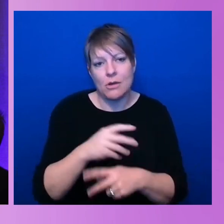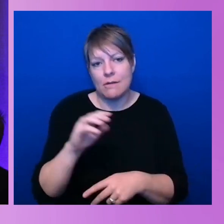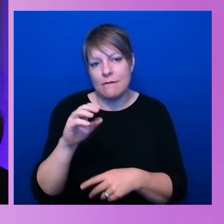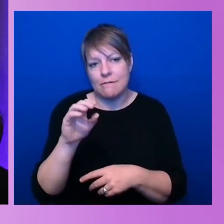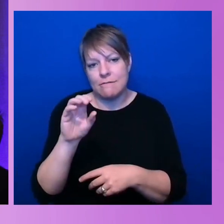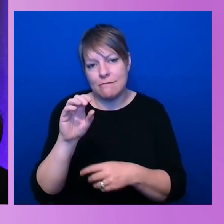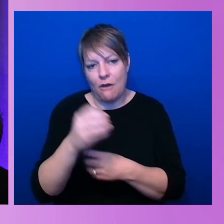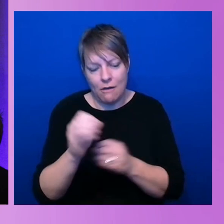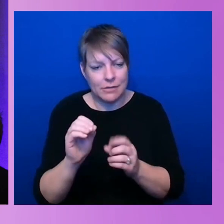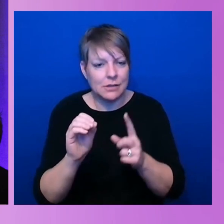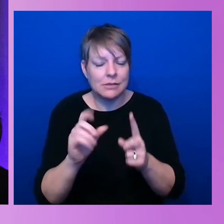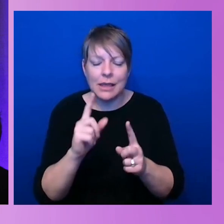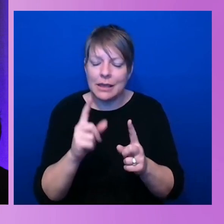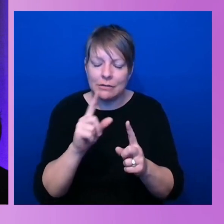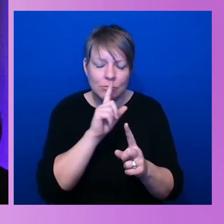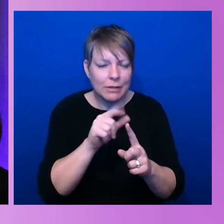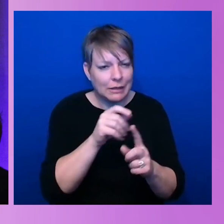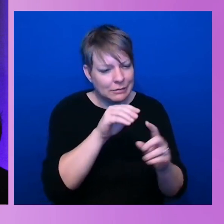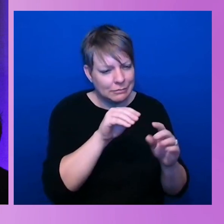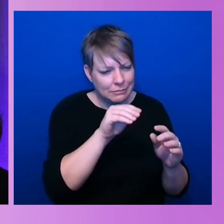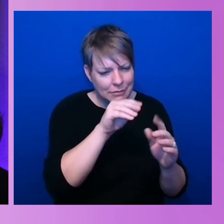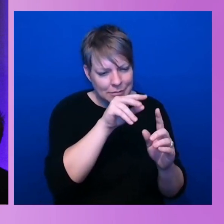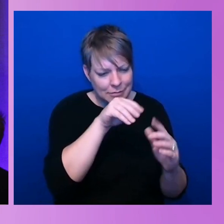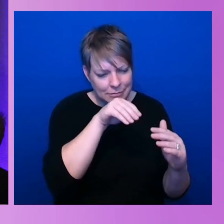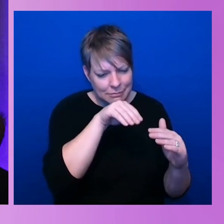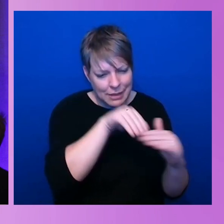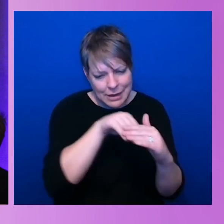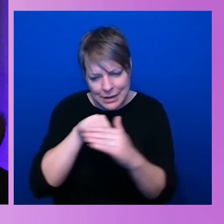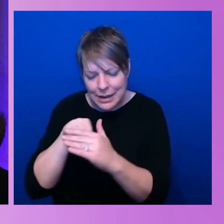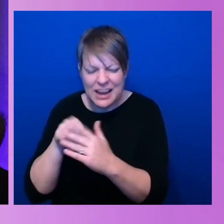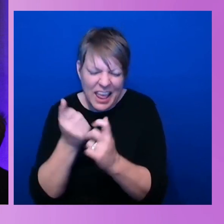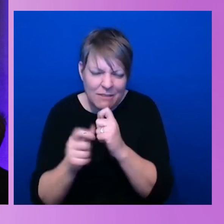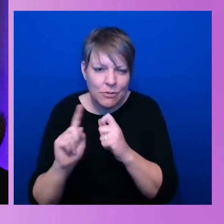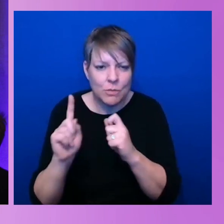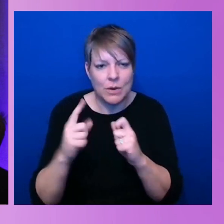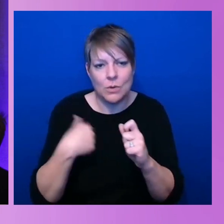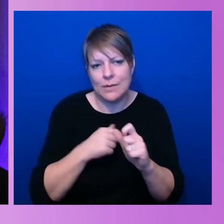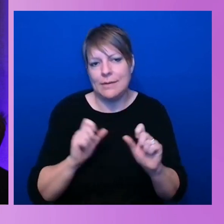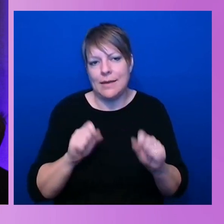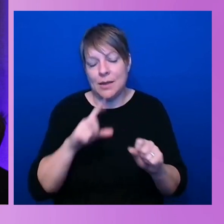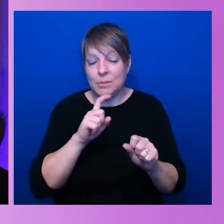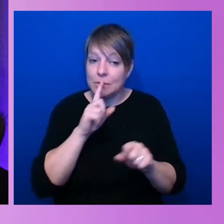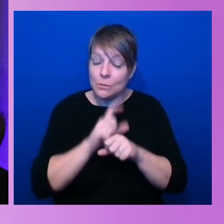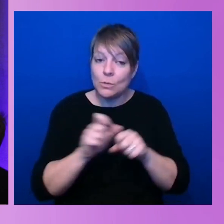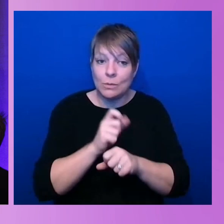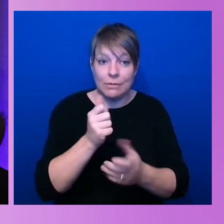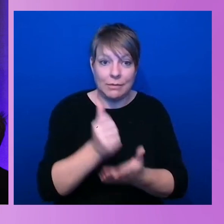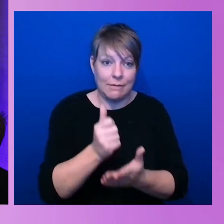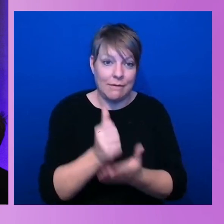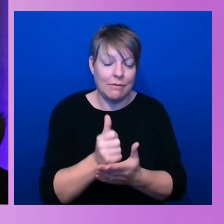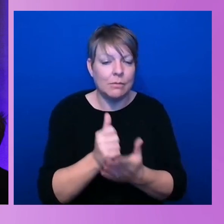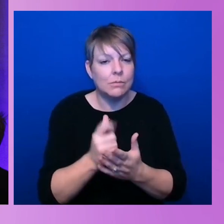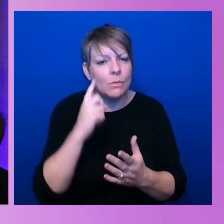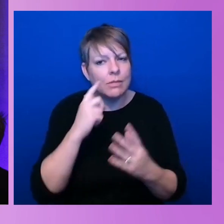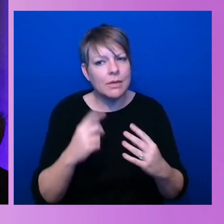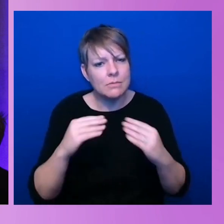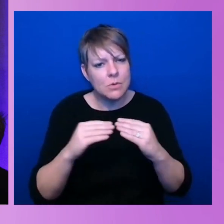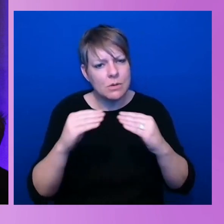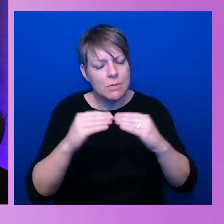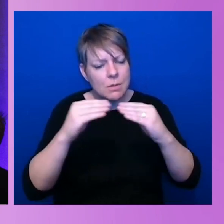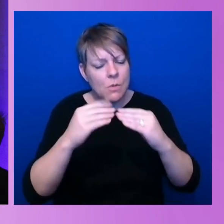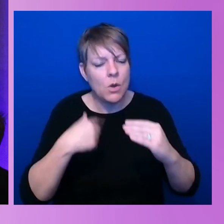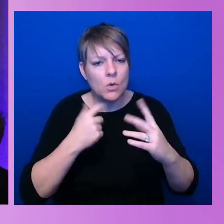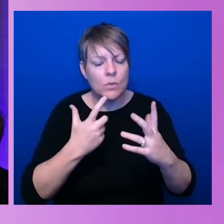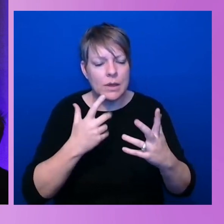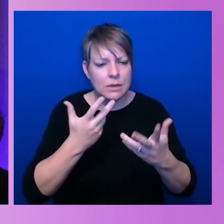we can, because we know that it's really a profound use case. So I think the more and more that we continue to innovate and we empower